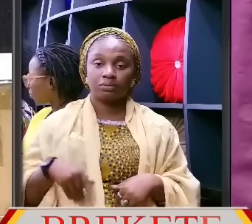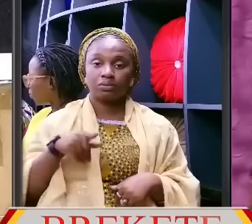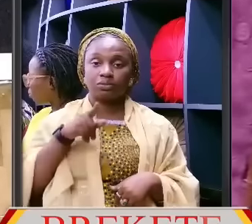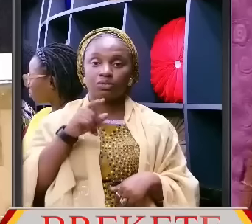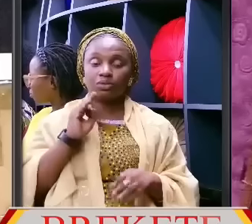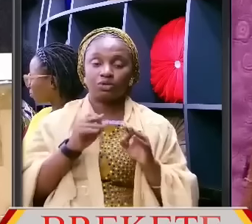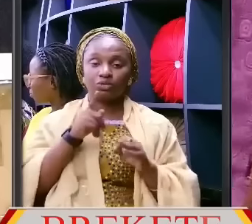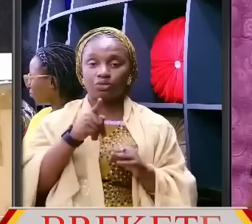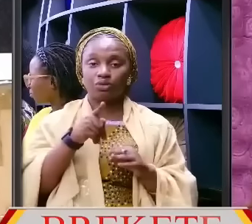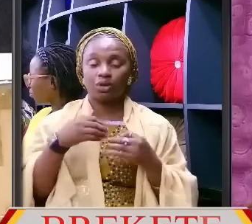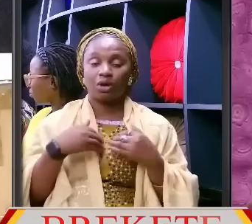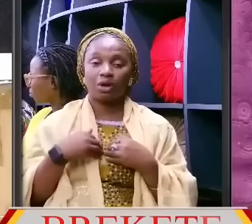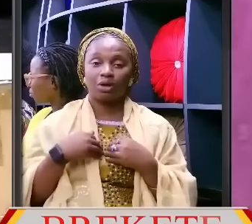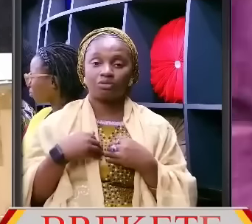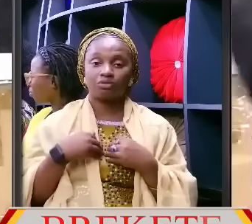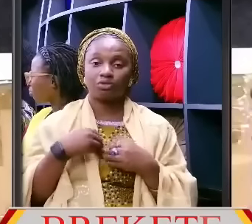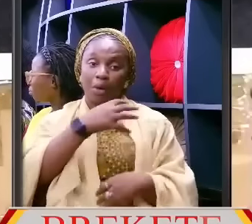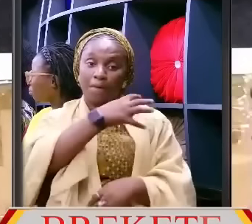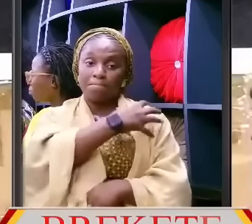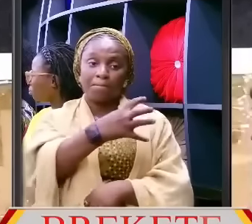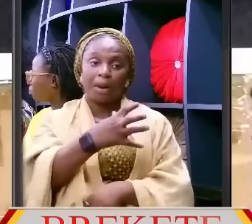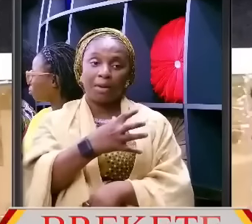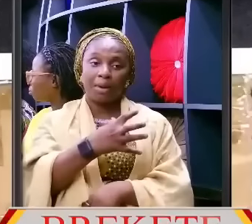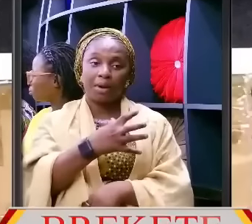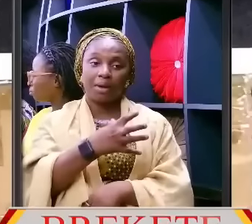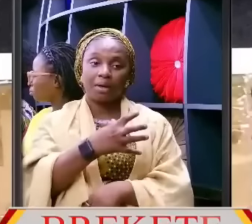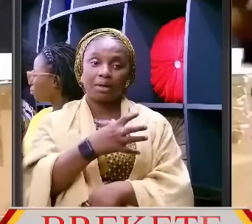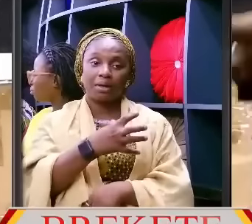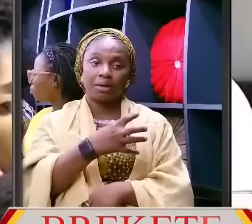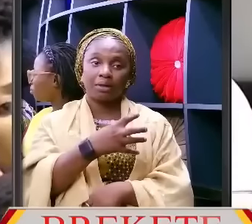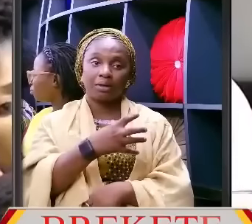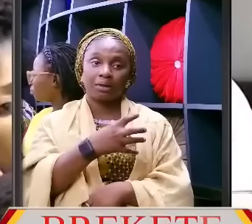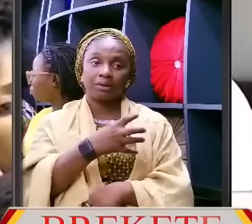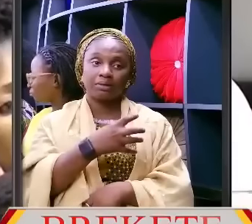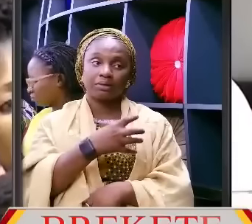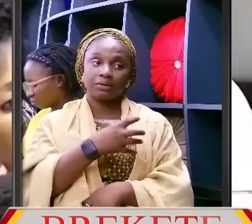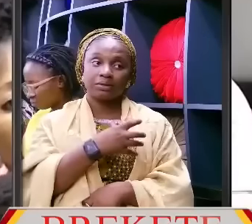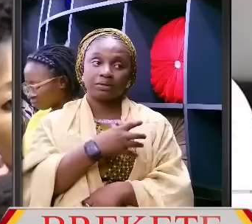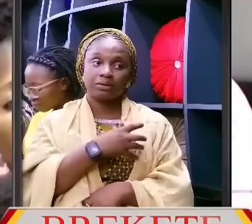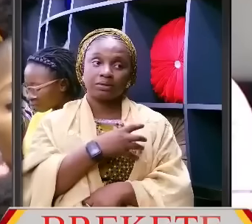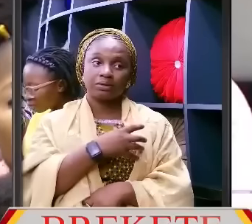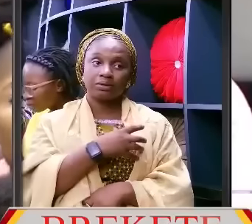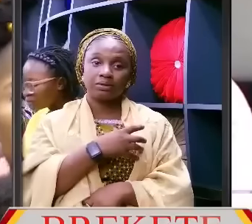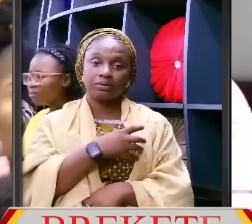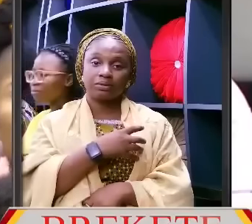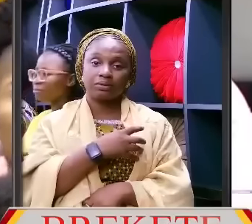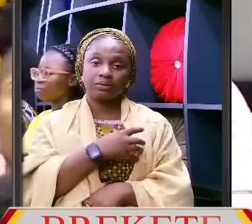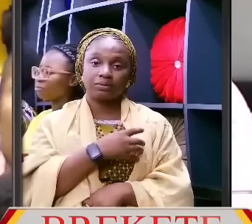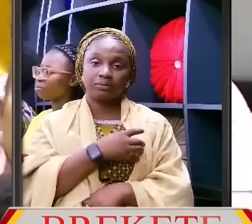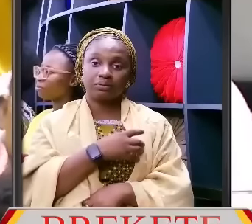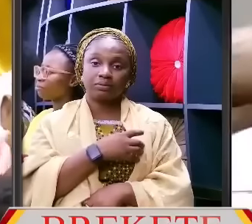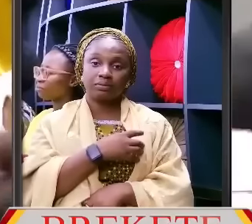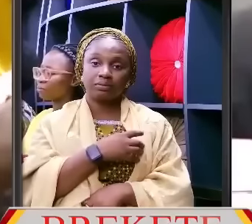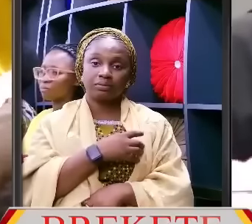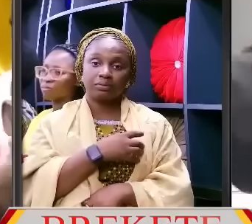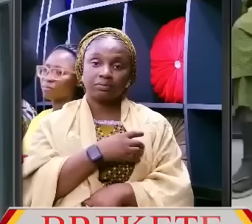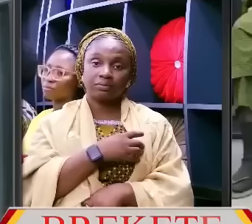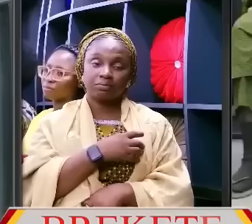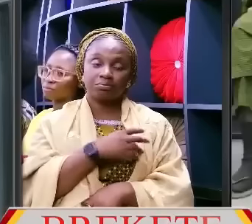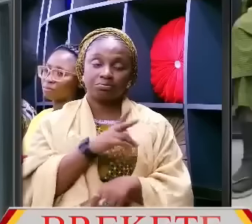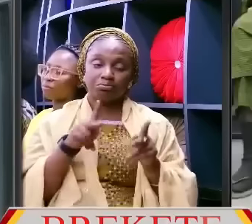you apply wisdom. If you fight for spiritual power, God give it to him. But he should not use it to attack